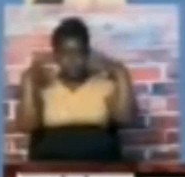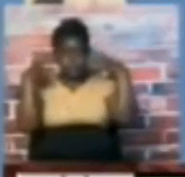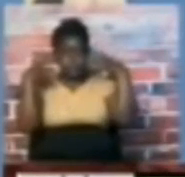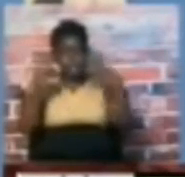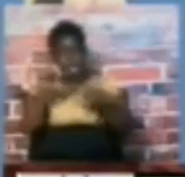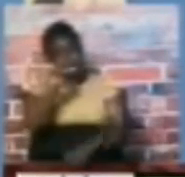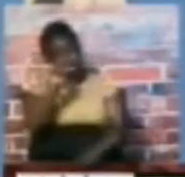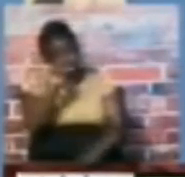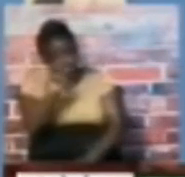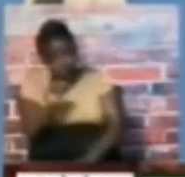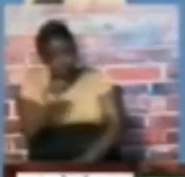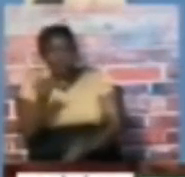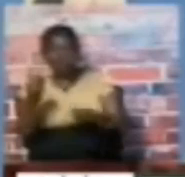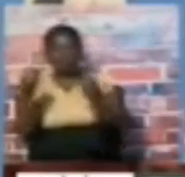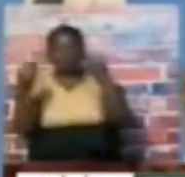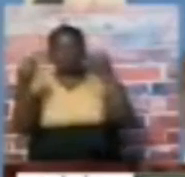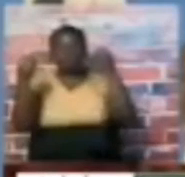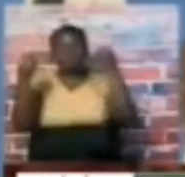and minibuses